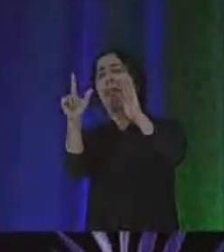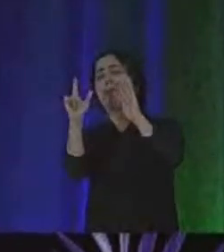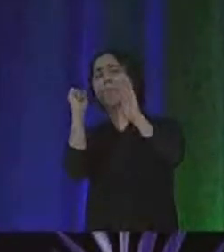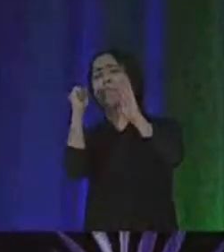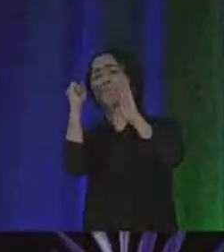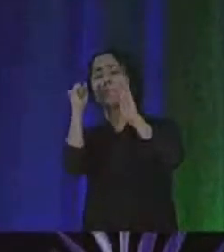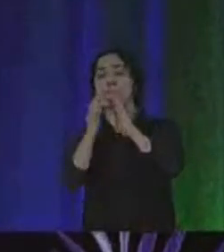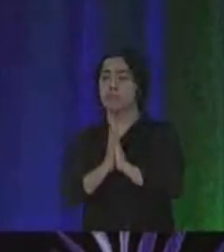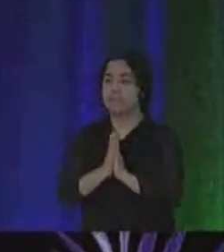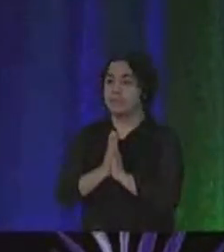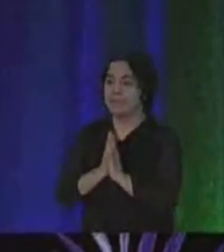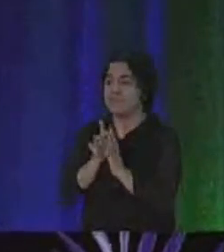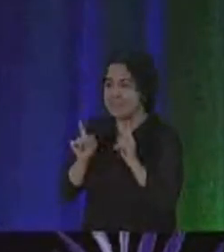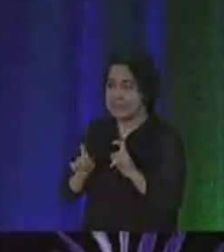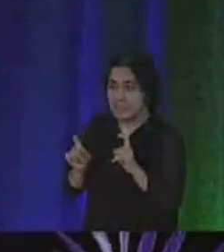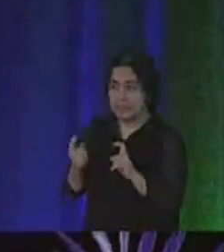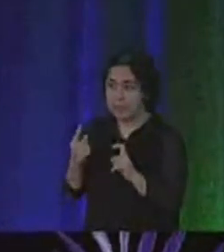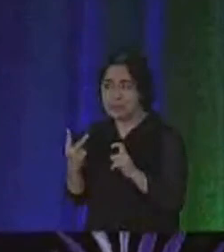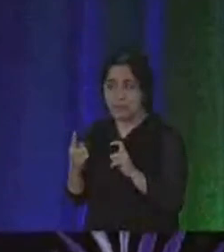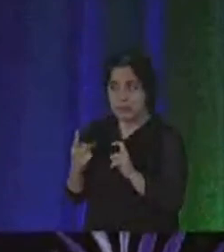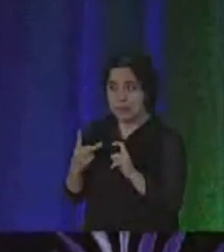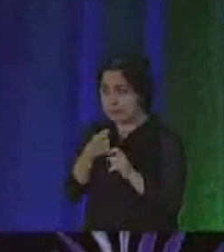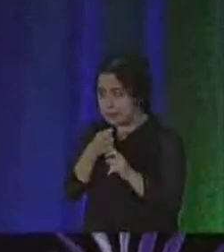Test 1 2 1 2. Okay.